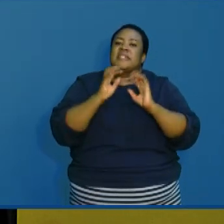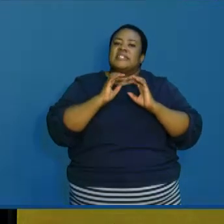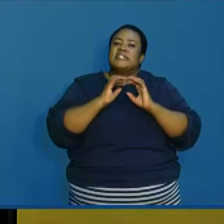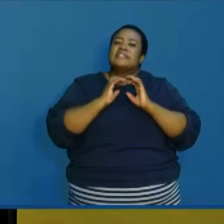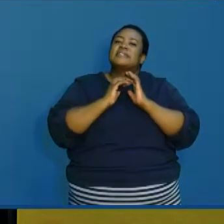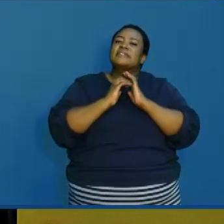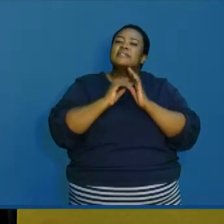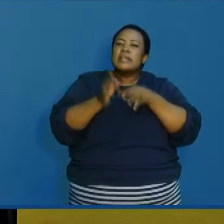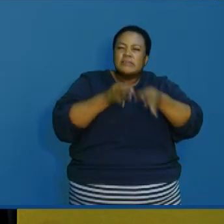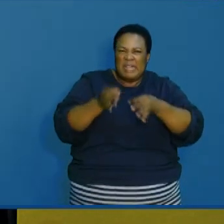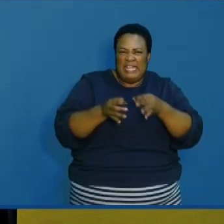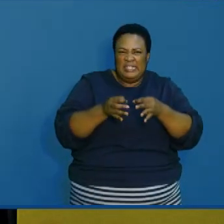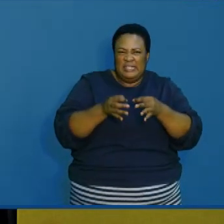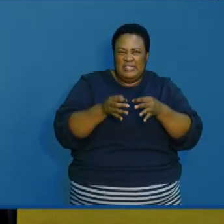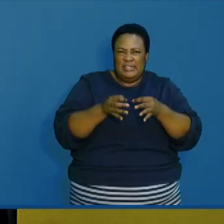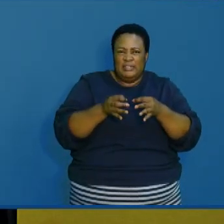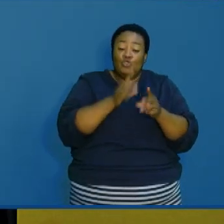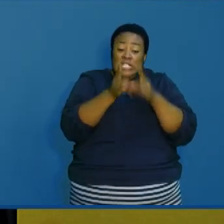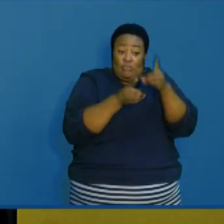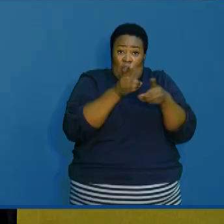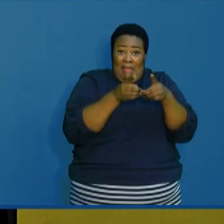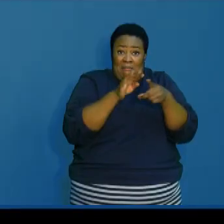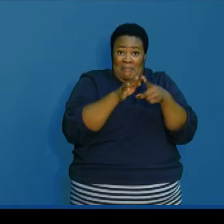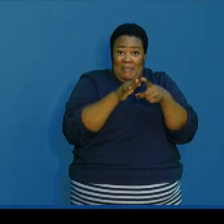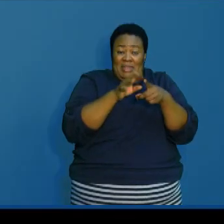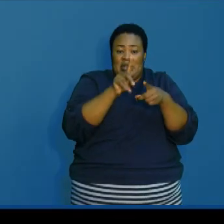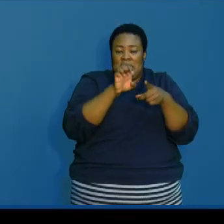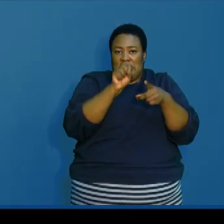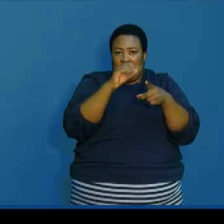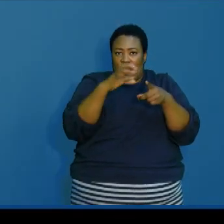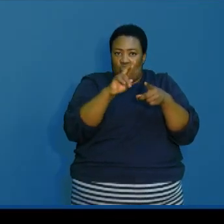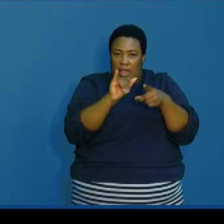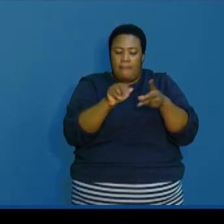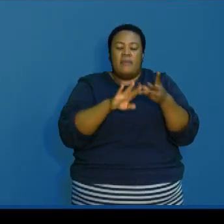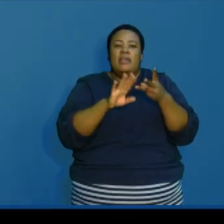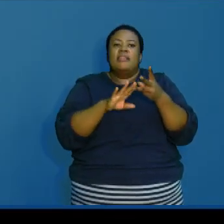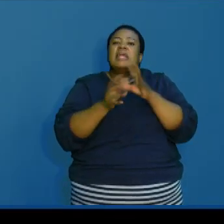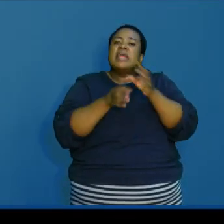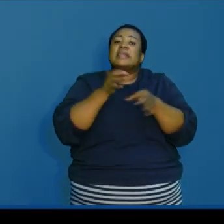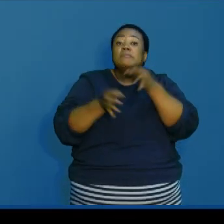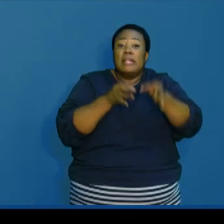explain. This is the method you use. So here is irony.